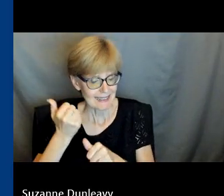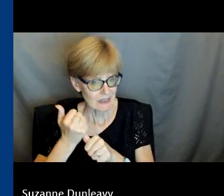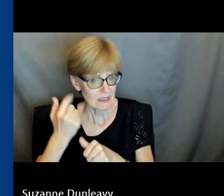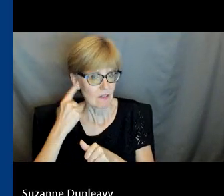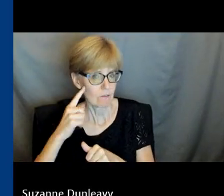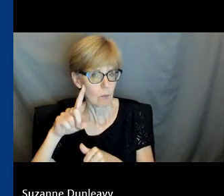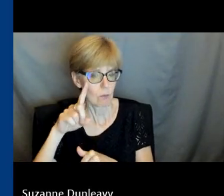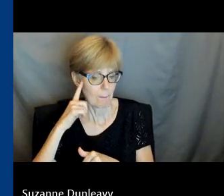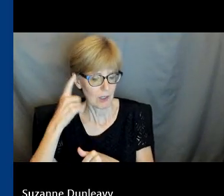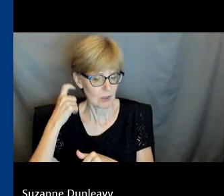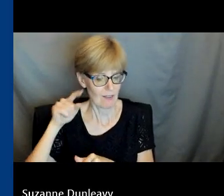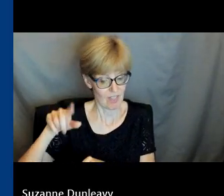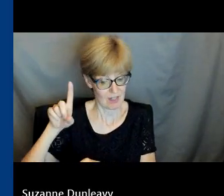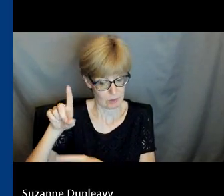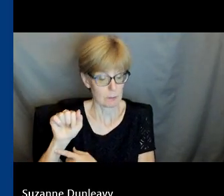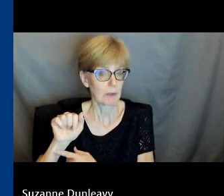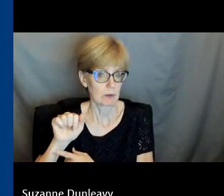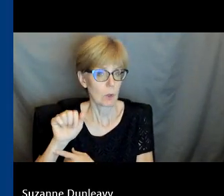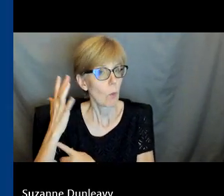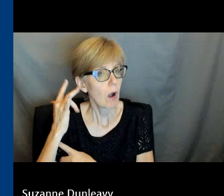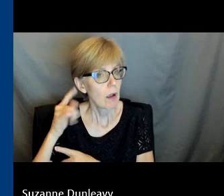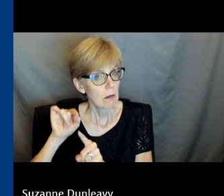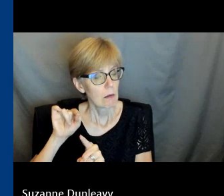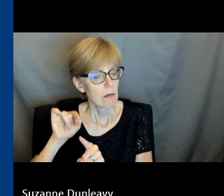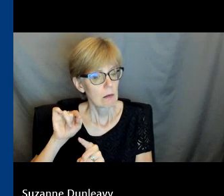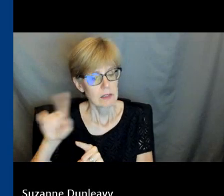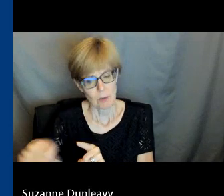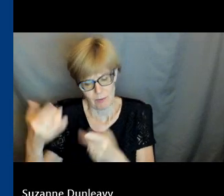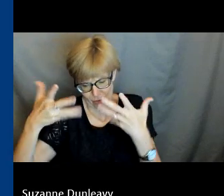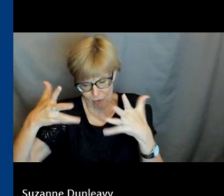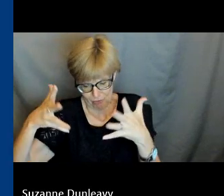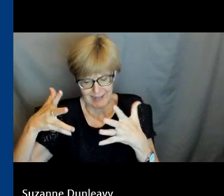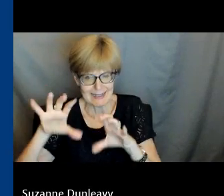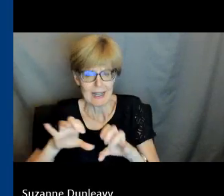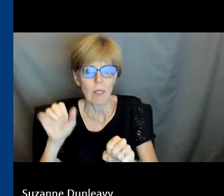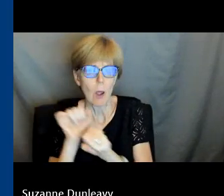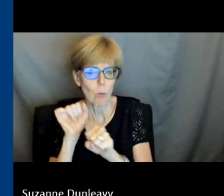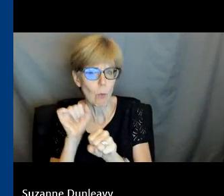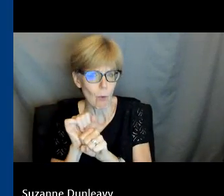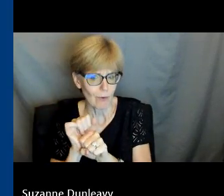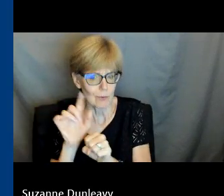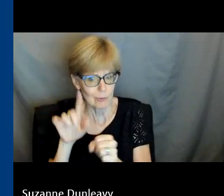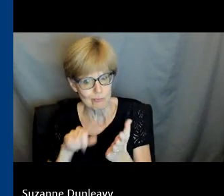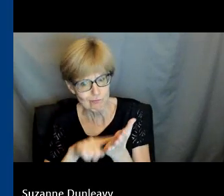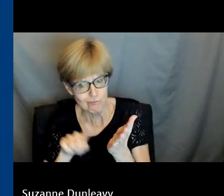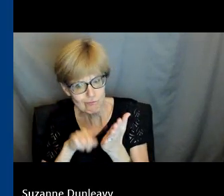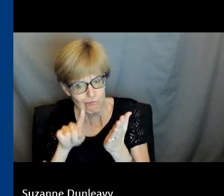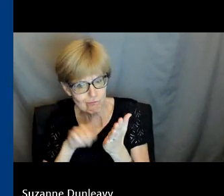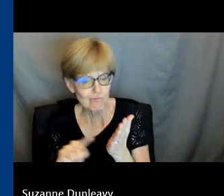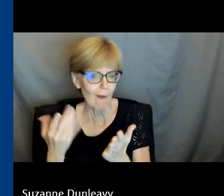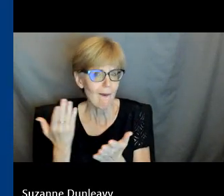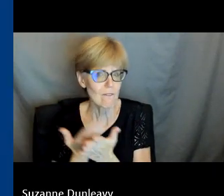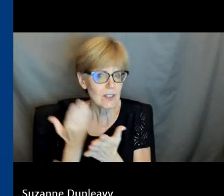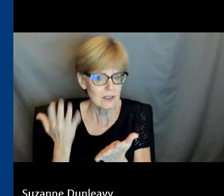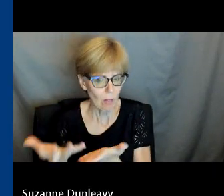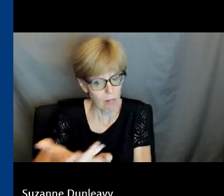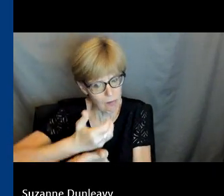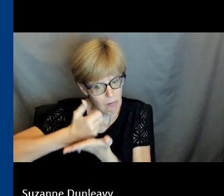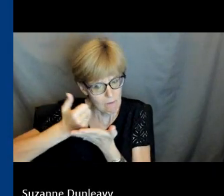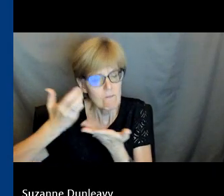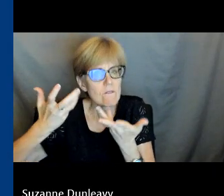disability. And that's because someone else has already done the due diligence in the situation. They've collected the